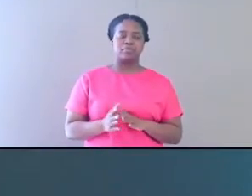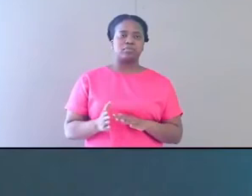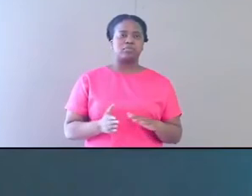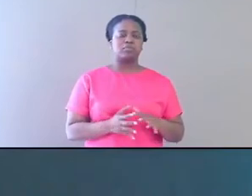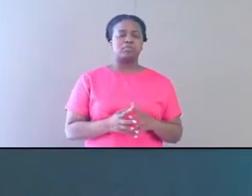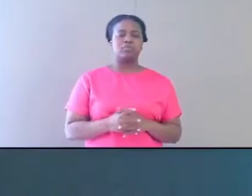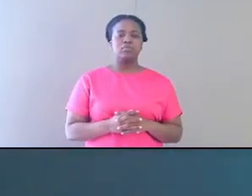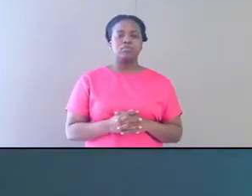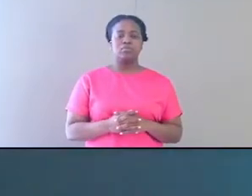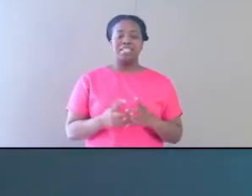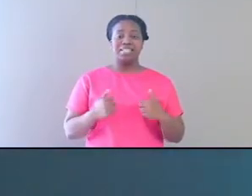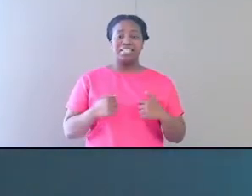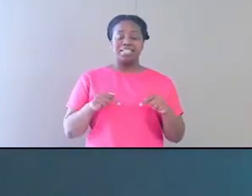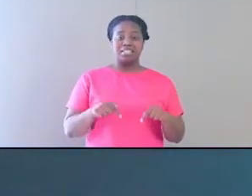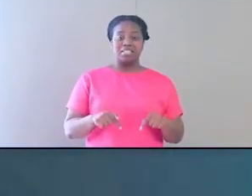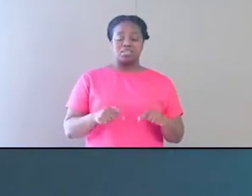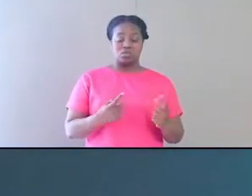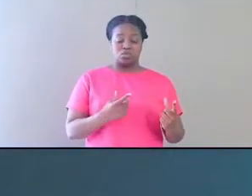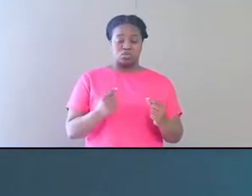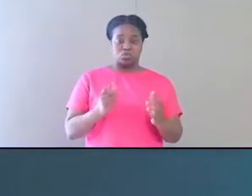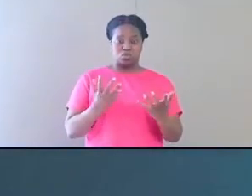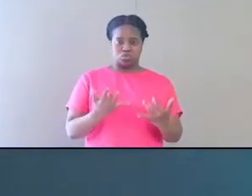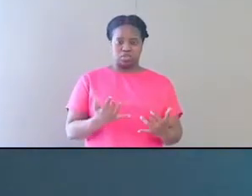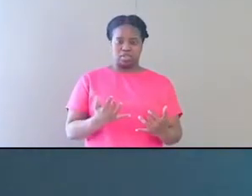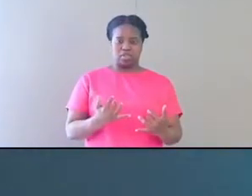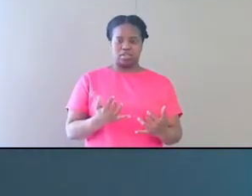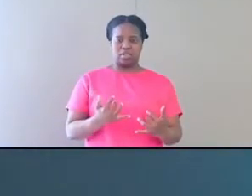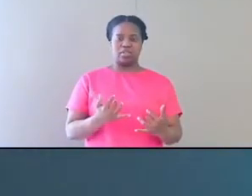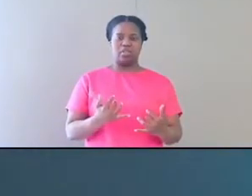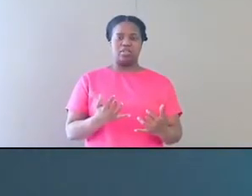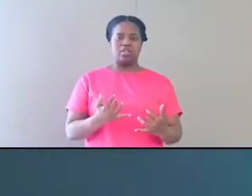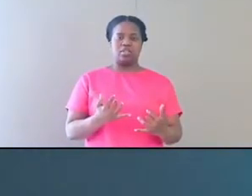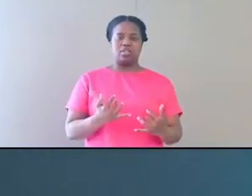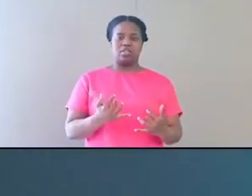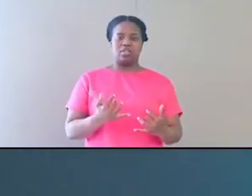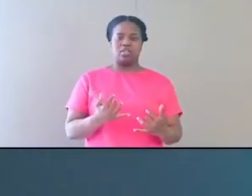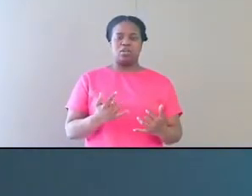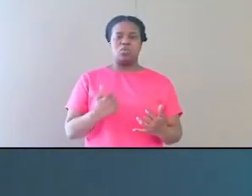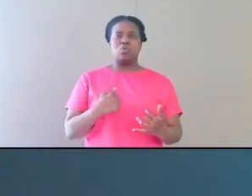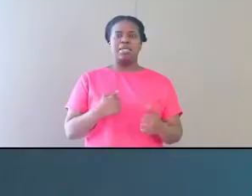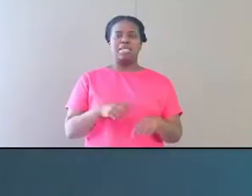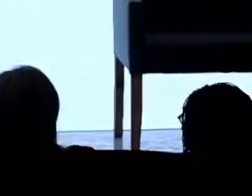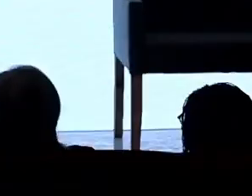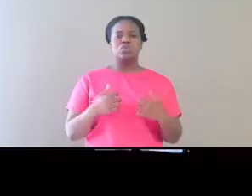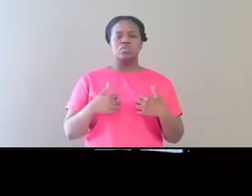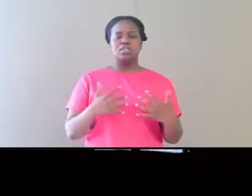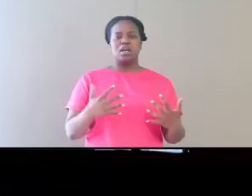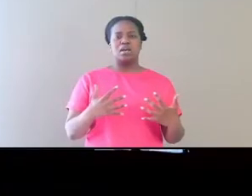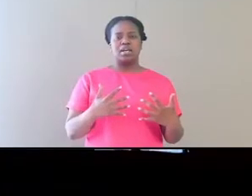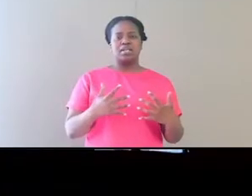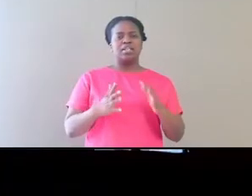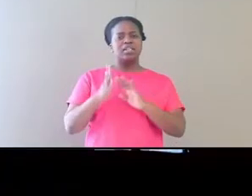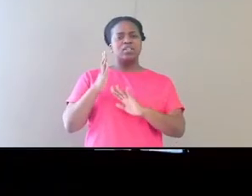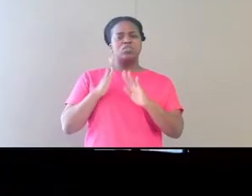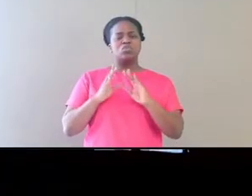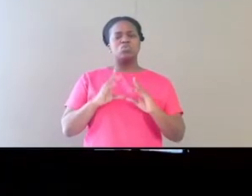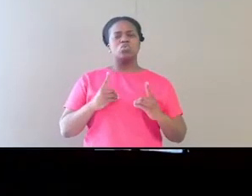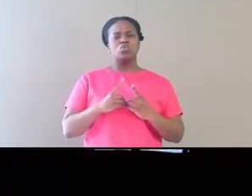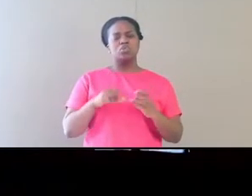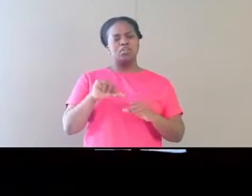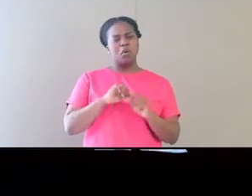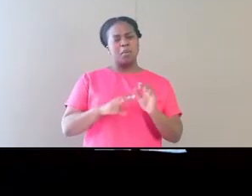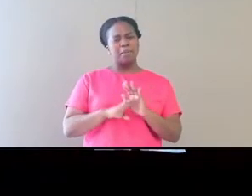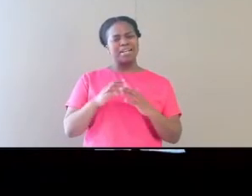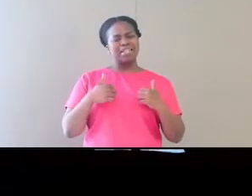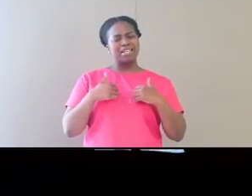So this is an overview of what we'll do today. We're going to move very swiftly. We have to start with the history of the CSG. We think we know the history, but